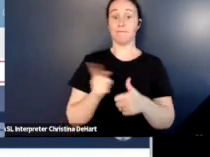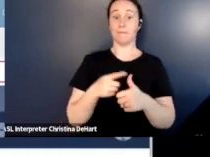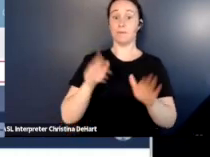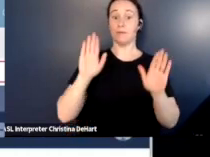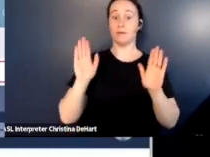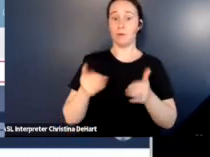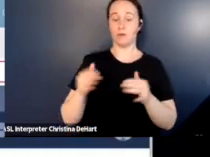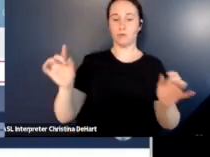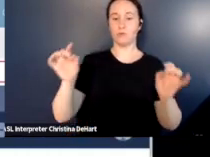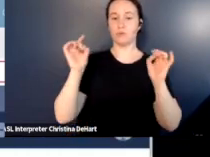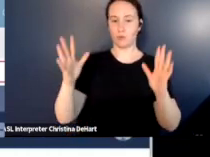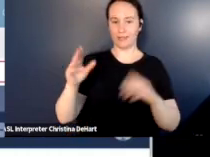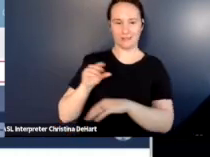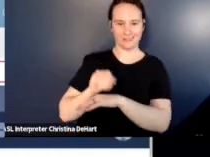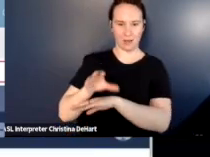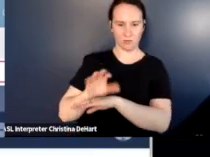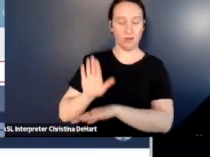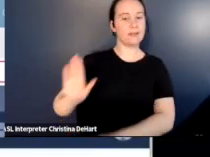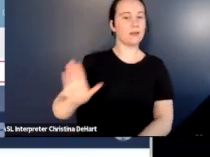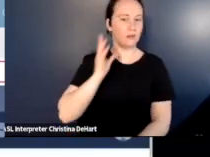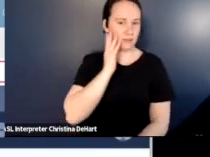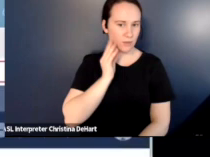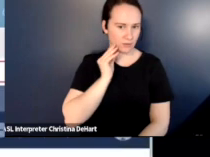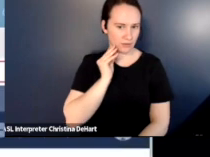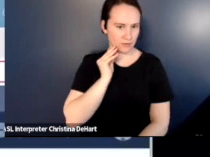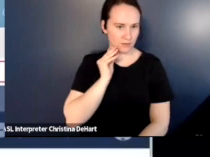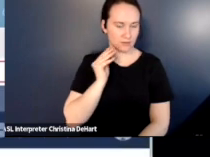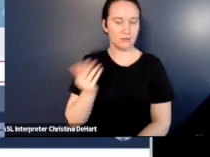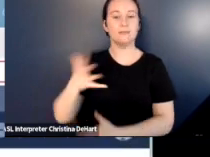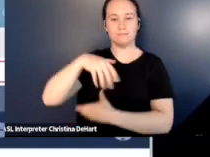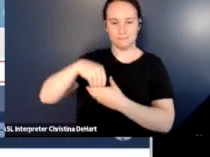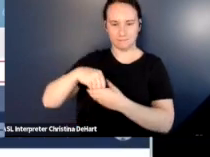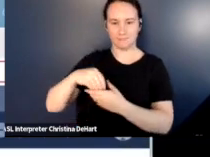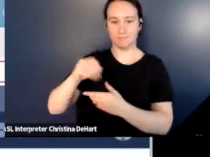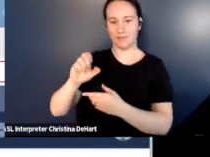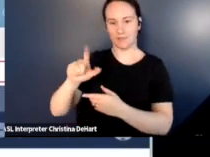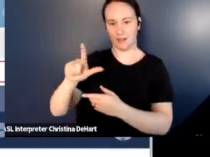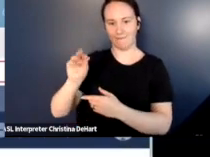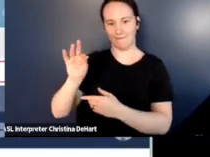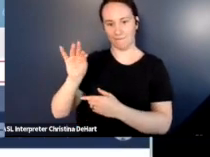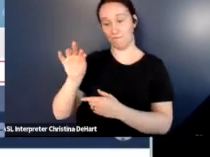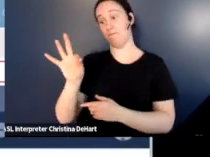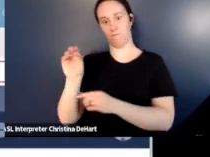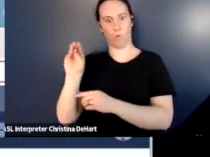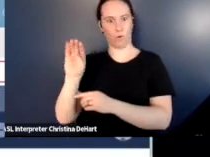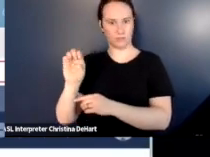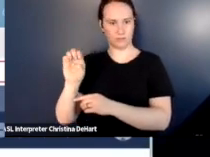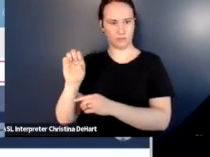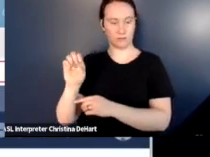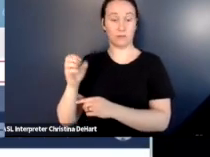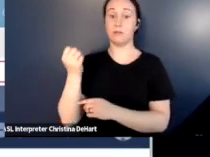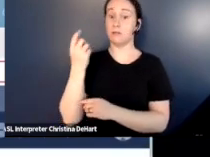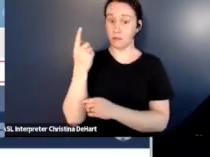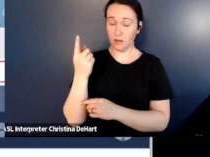focus on the Crisis Counselor experience, which is centered within Salesforce. Within the Salesforce UI, there are some